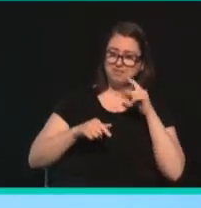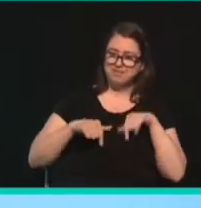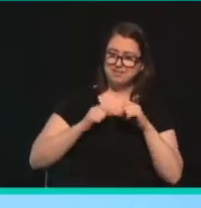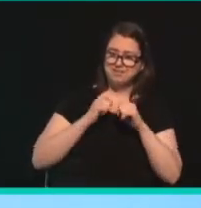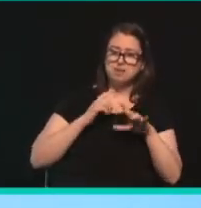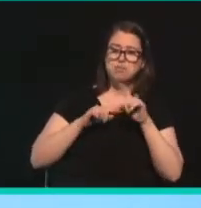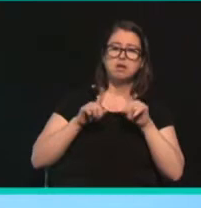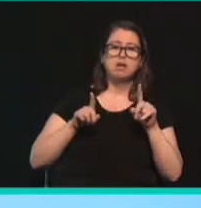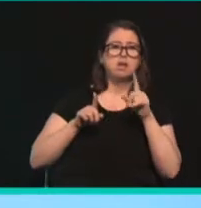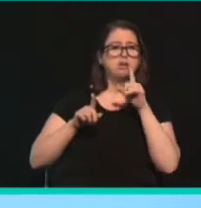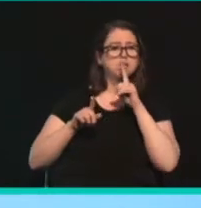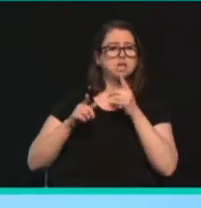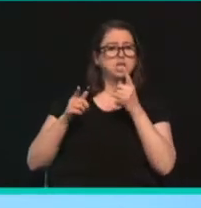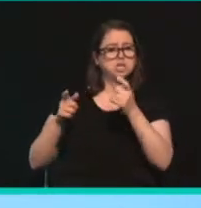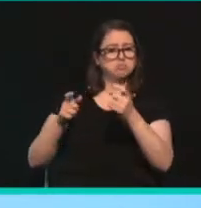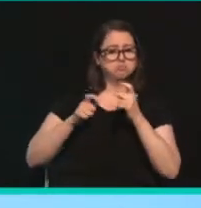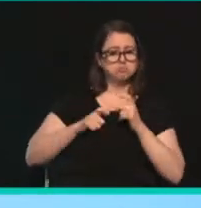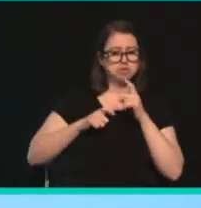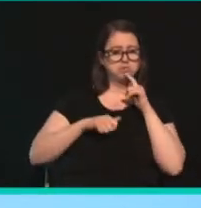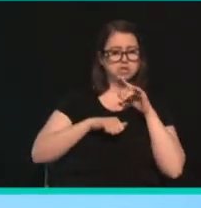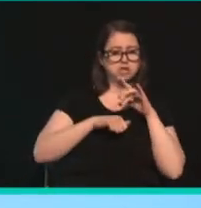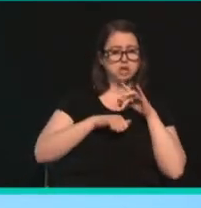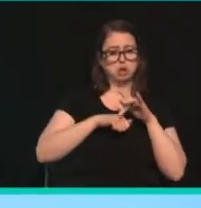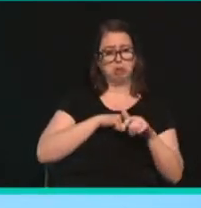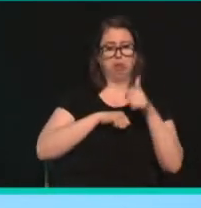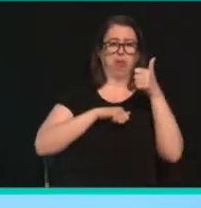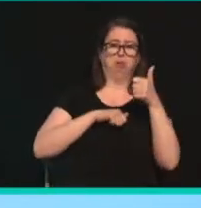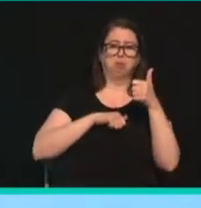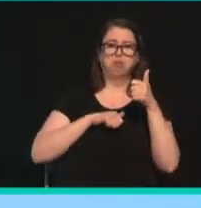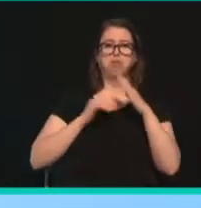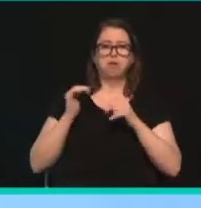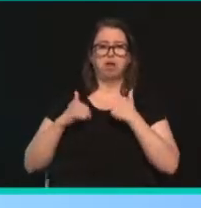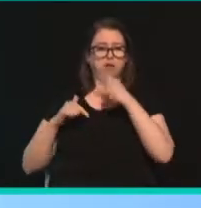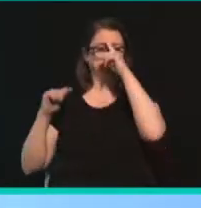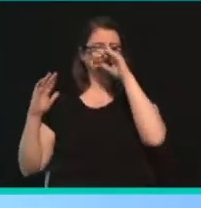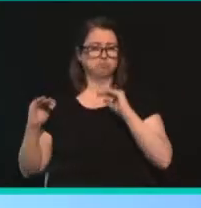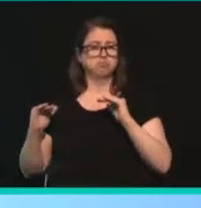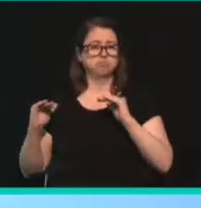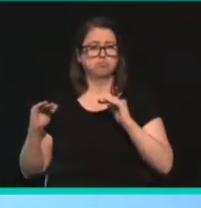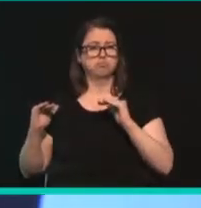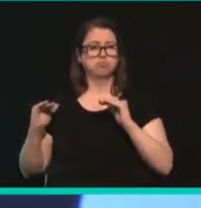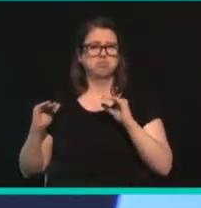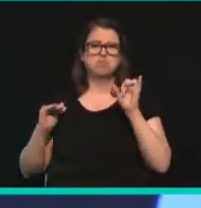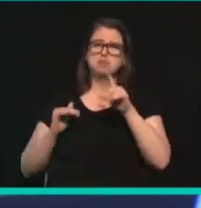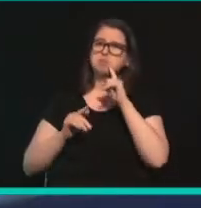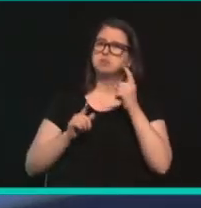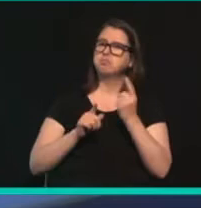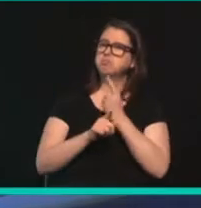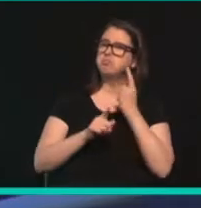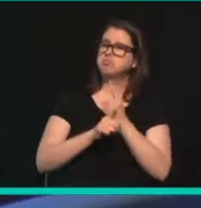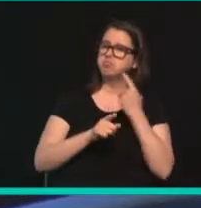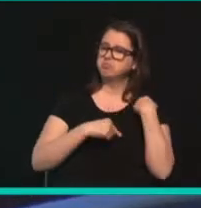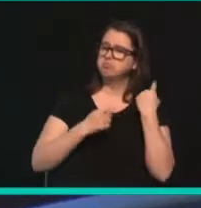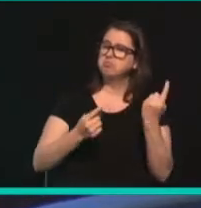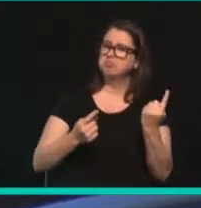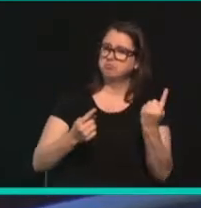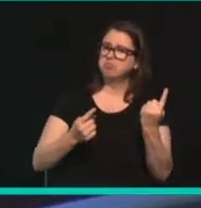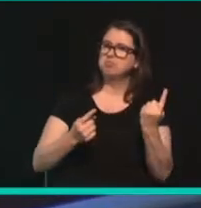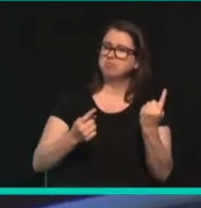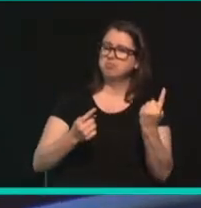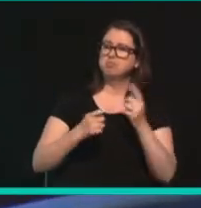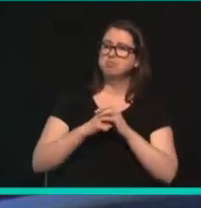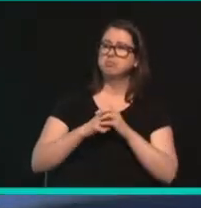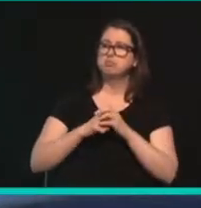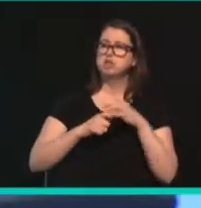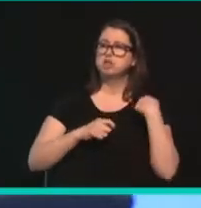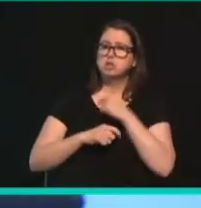parcel delivered earlier than expected. And that is the standard and the benchmark that they're setting. So